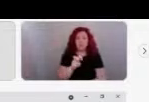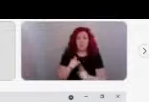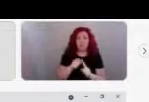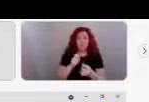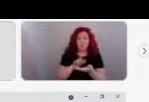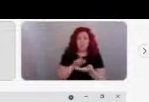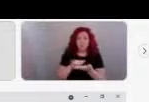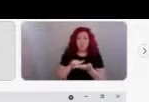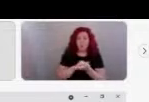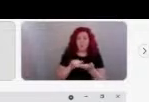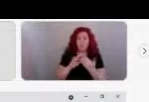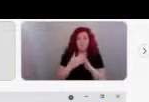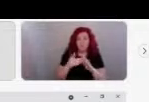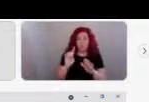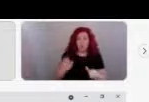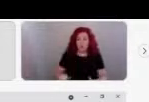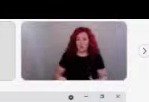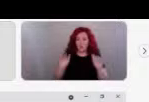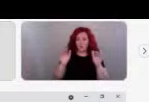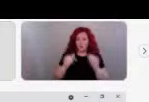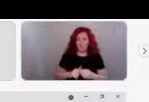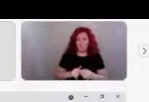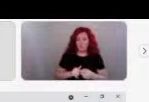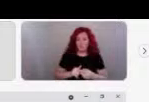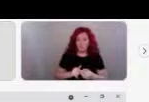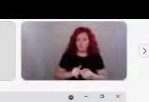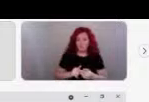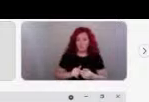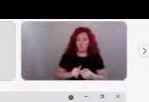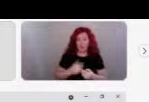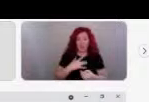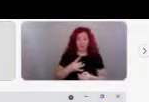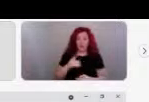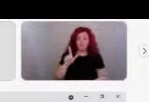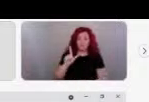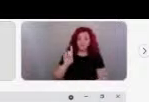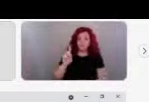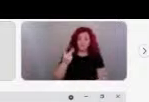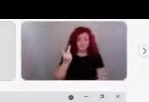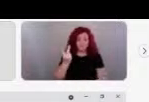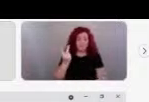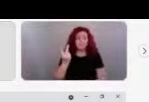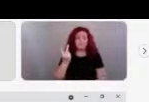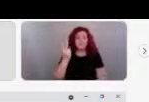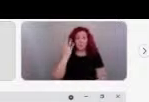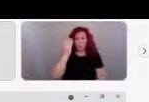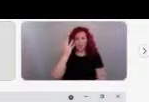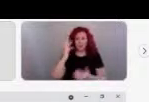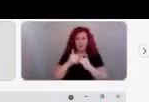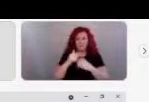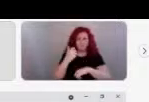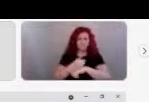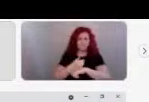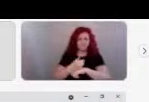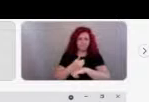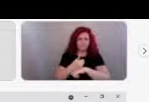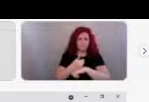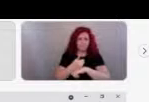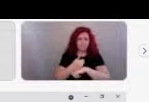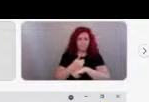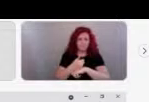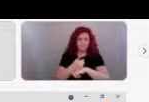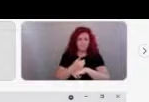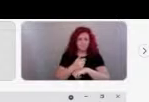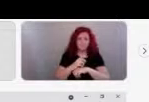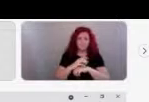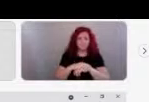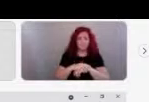that's where i grew up one of the reasons i like the legislative district too and the way it's been drawn drawn up is it creates